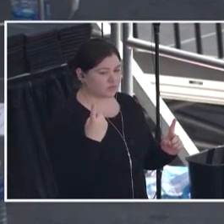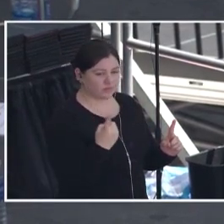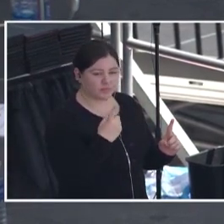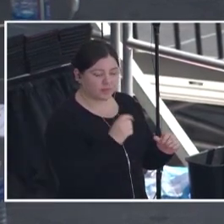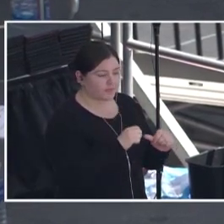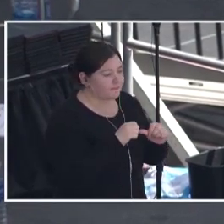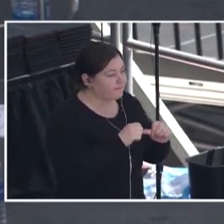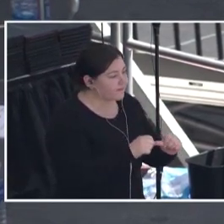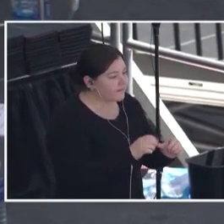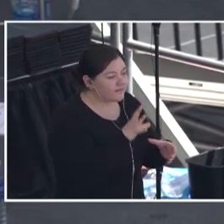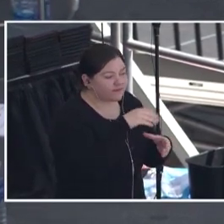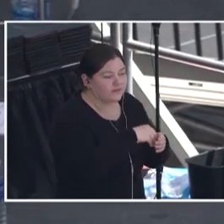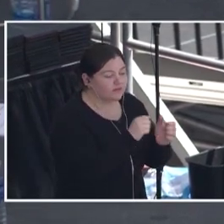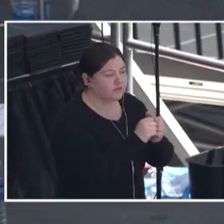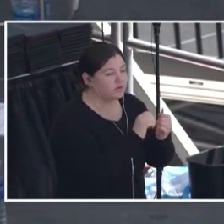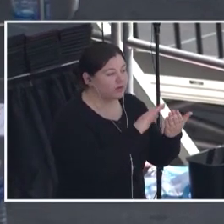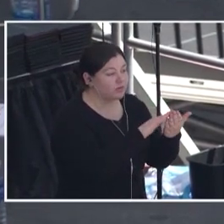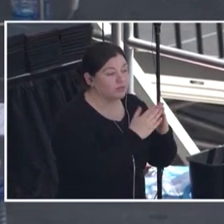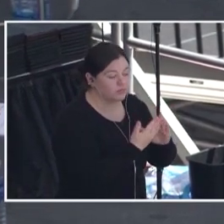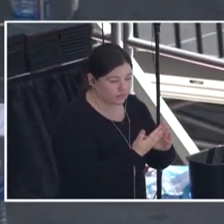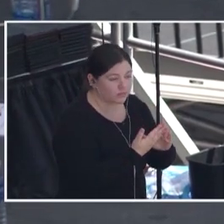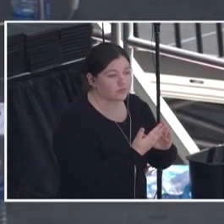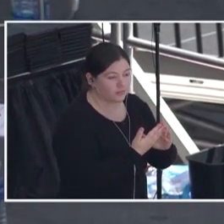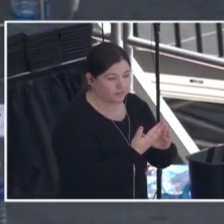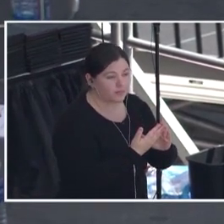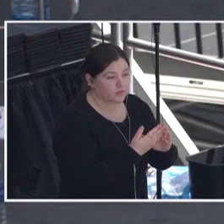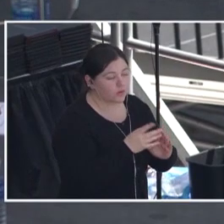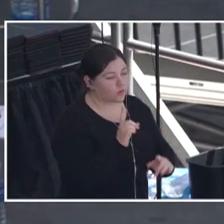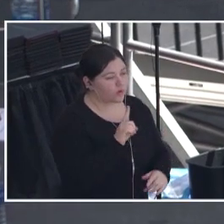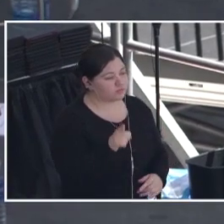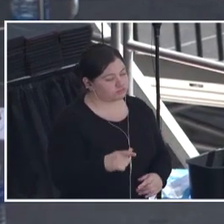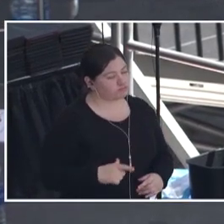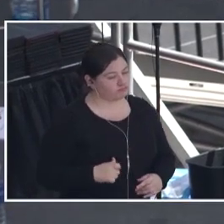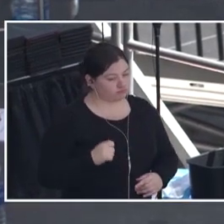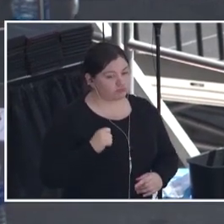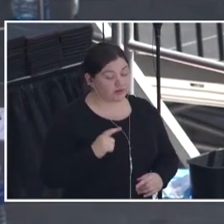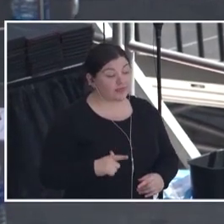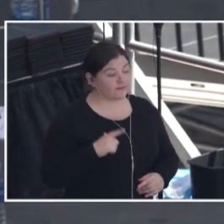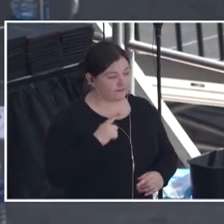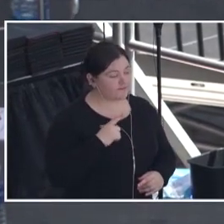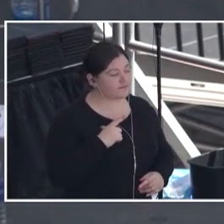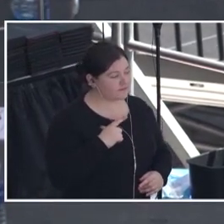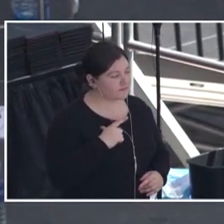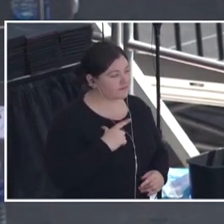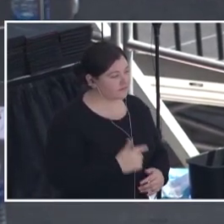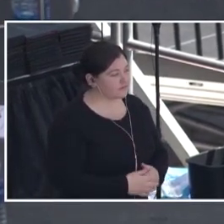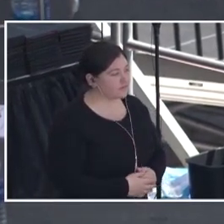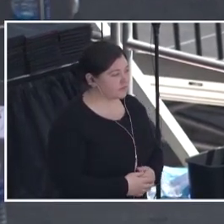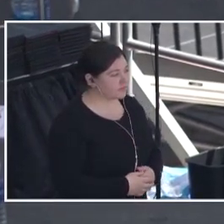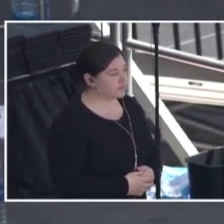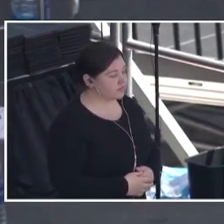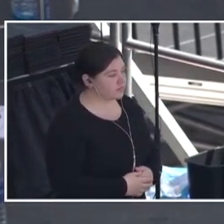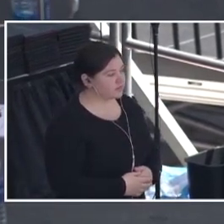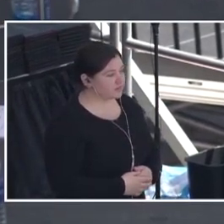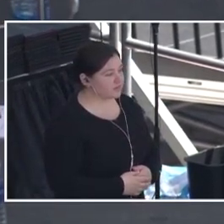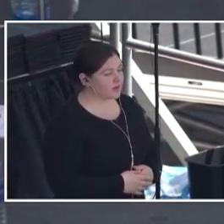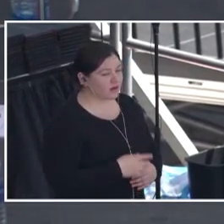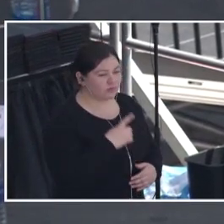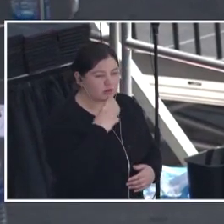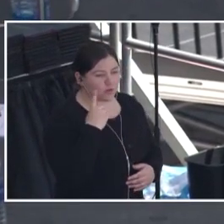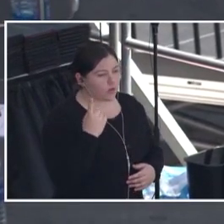in the communities in which she had lived and made a profound impact on